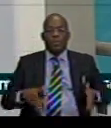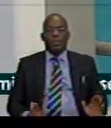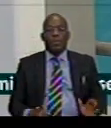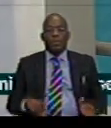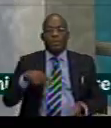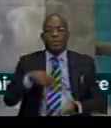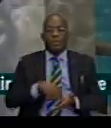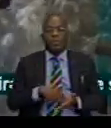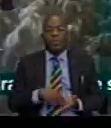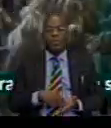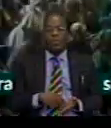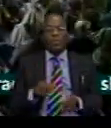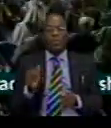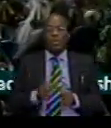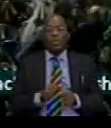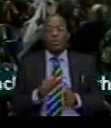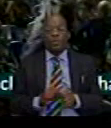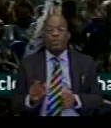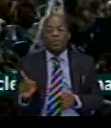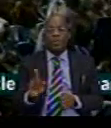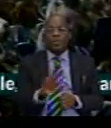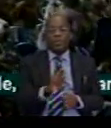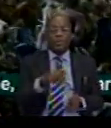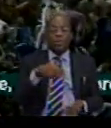Everybody stand up.